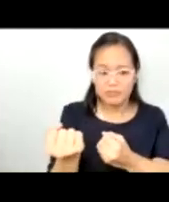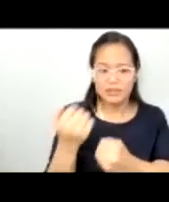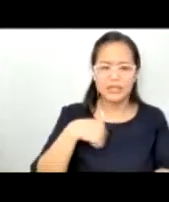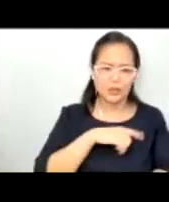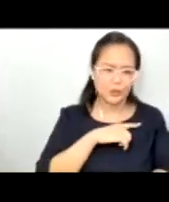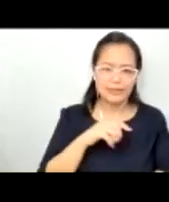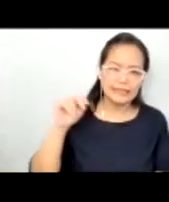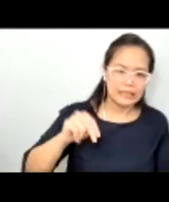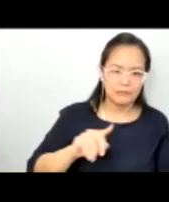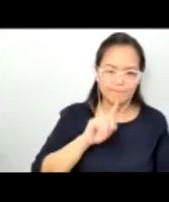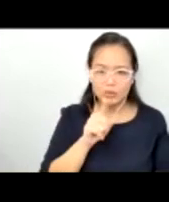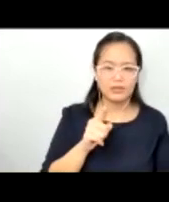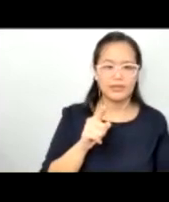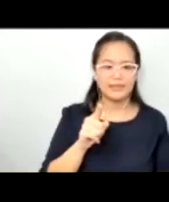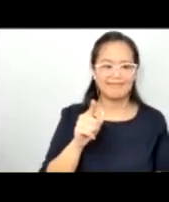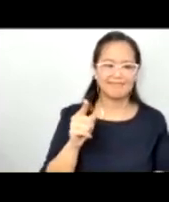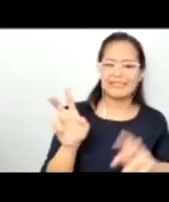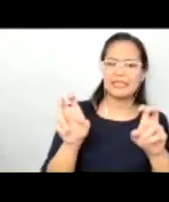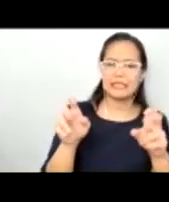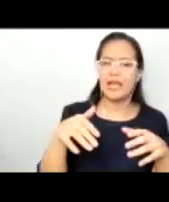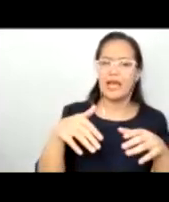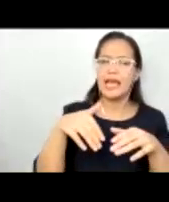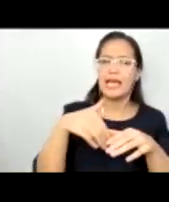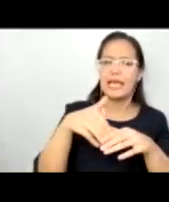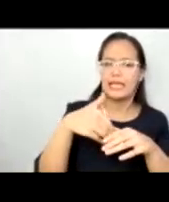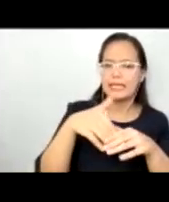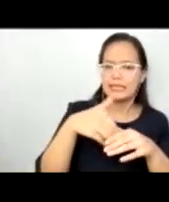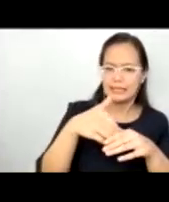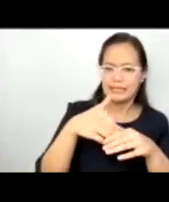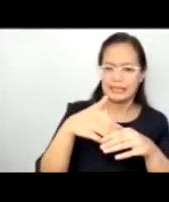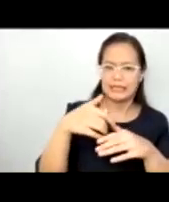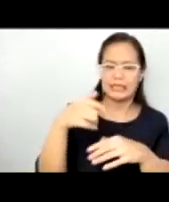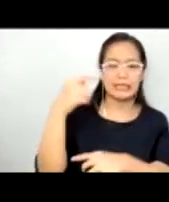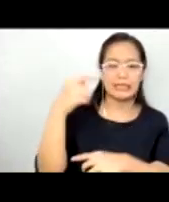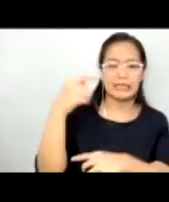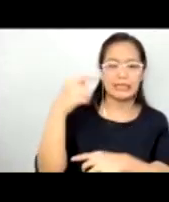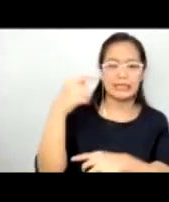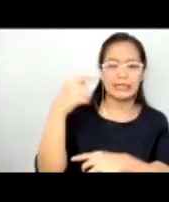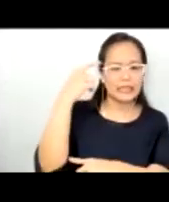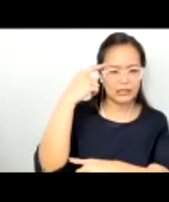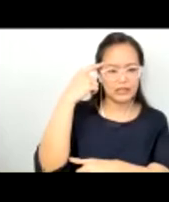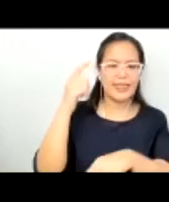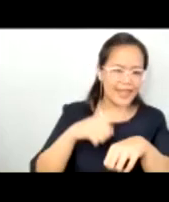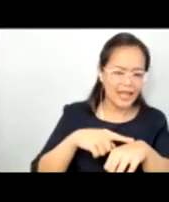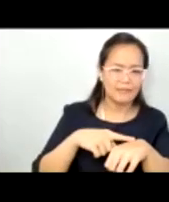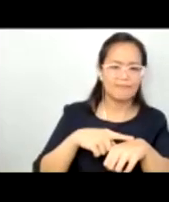create a headspace. We need to create some space in our heads for listening.